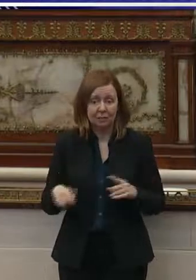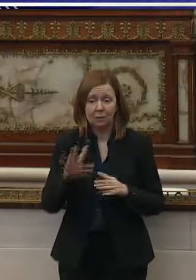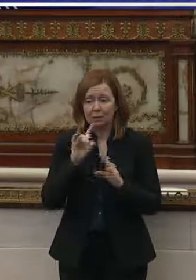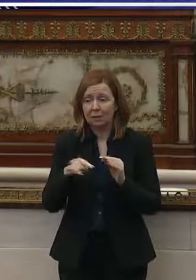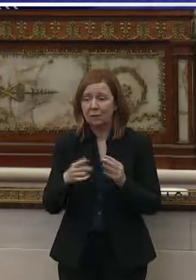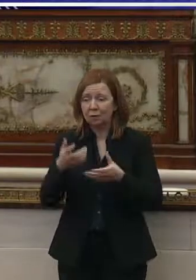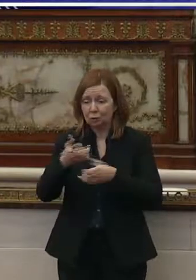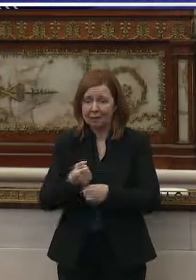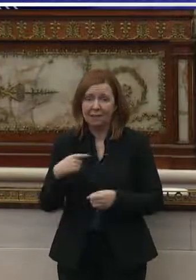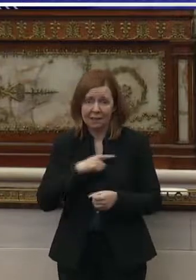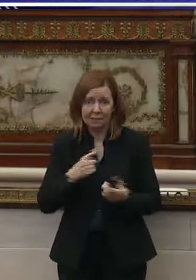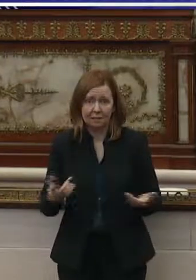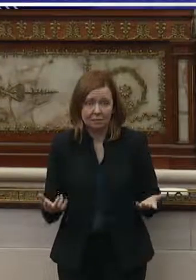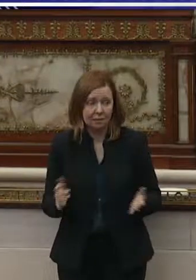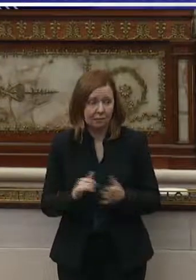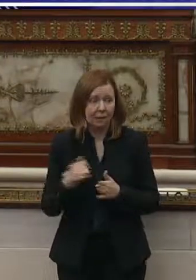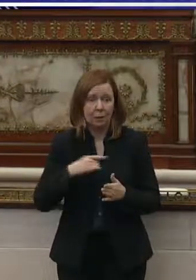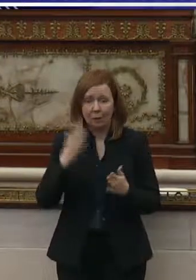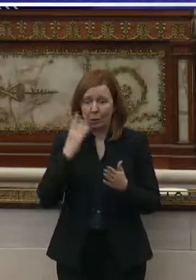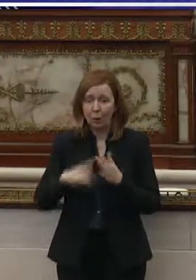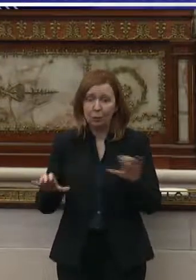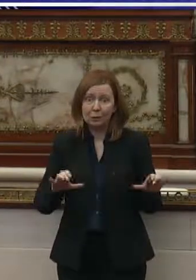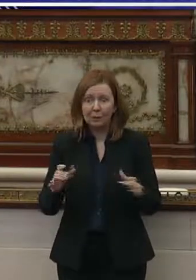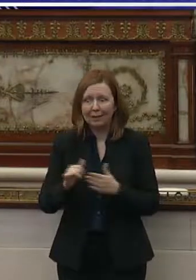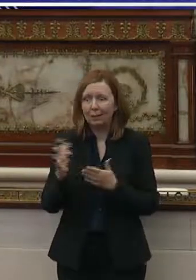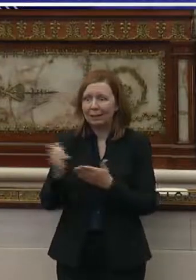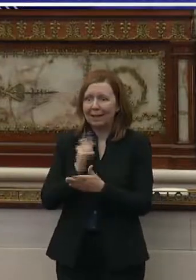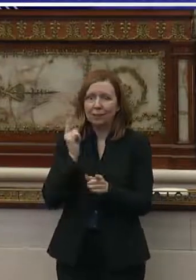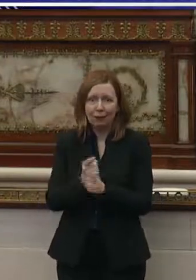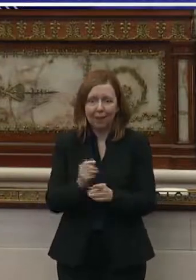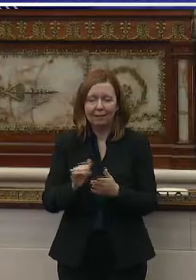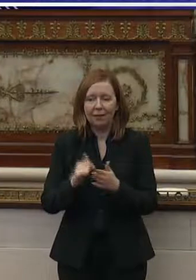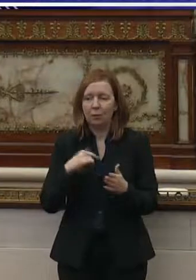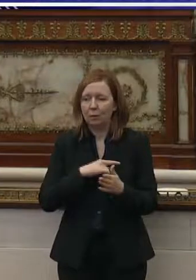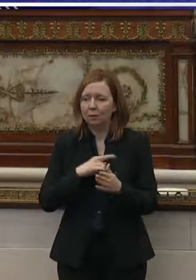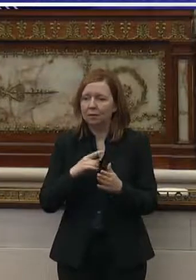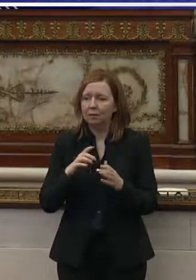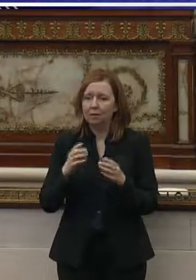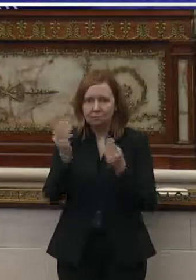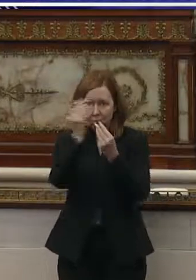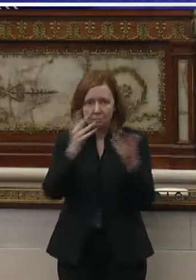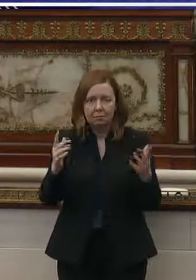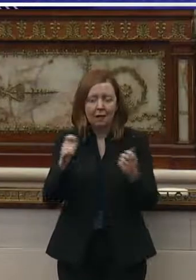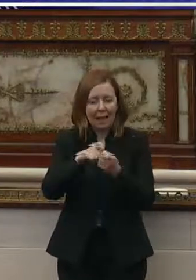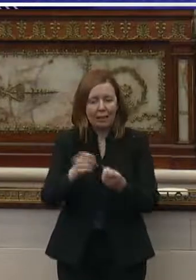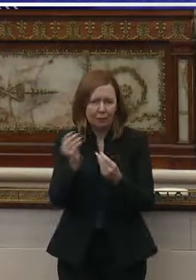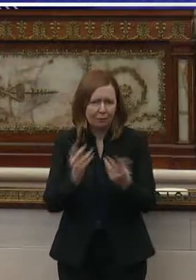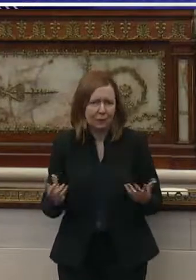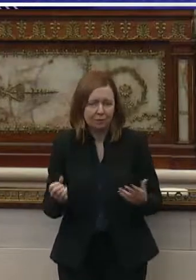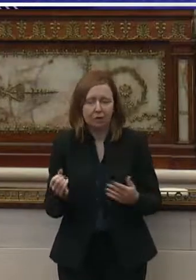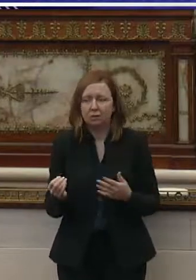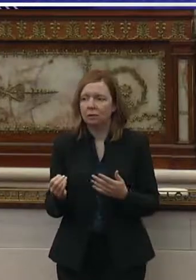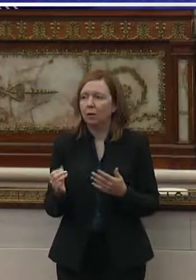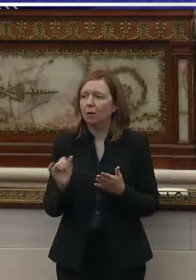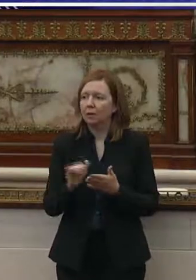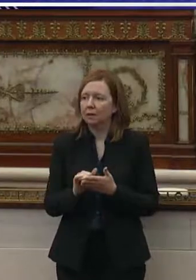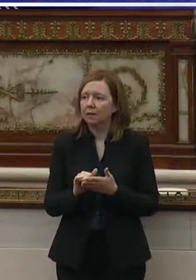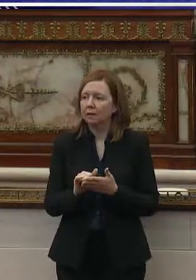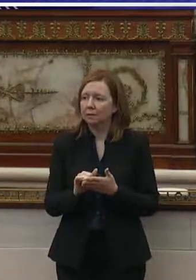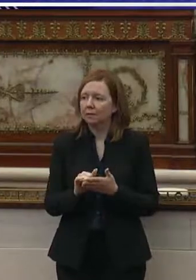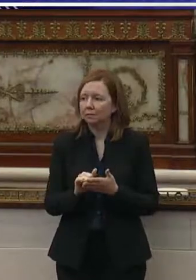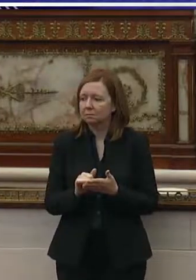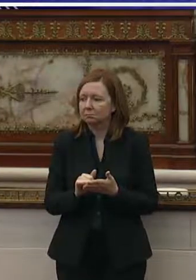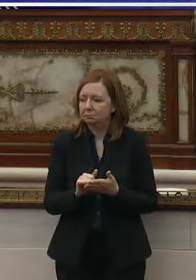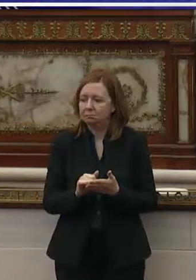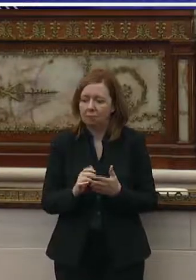to trusting us that we know what we're doing, that we're getting it right, that we're putting out accurate information. And so it is of a